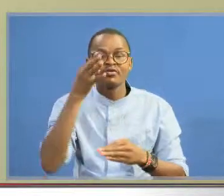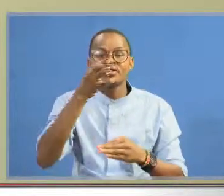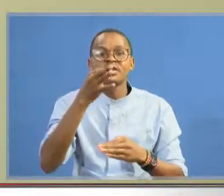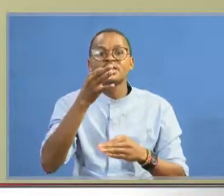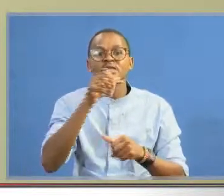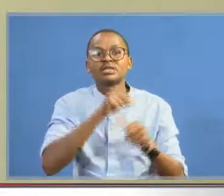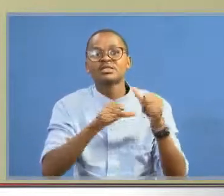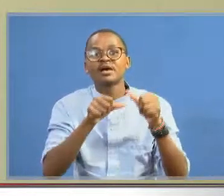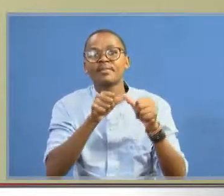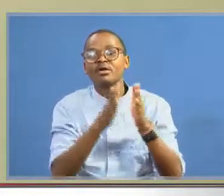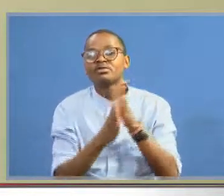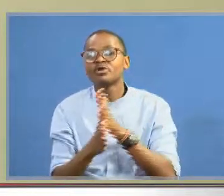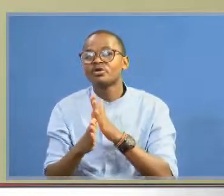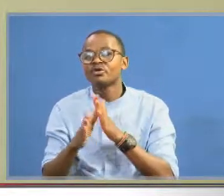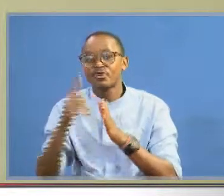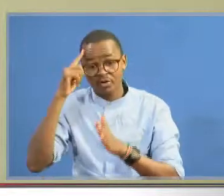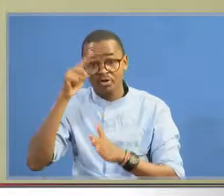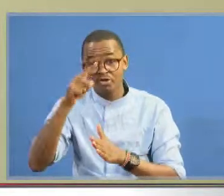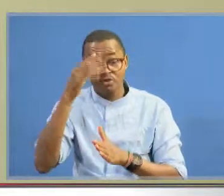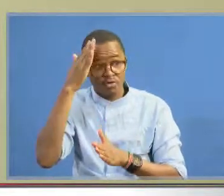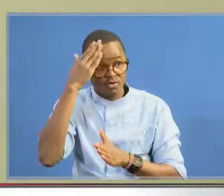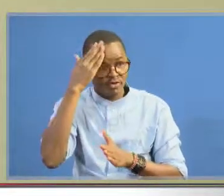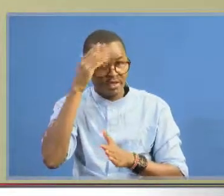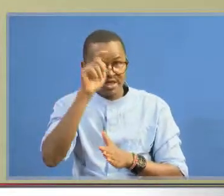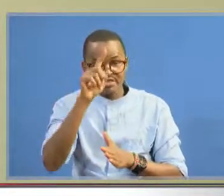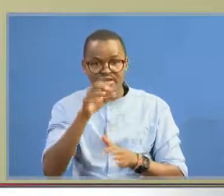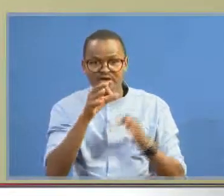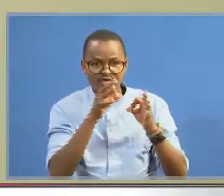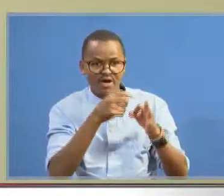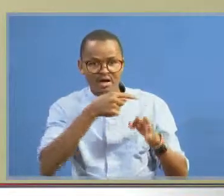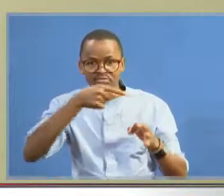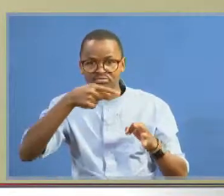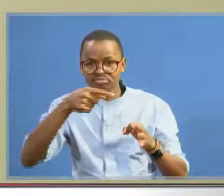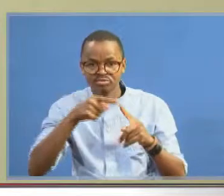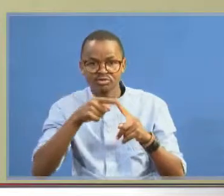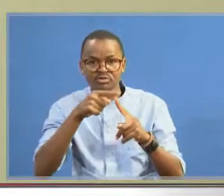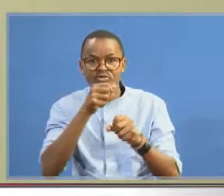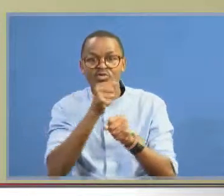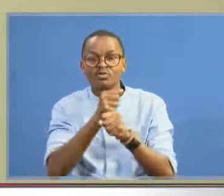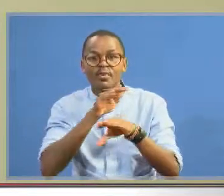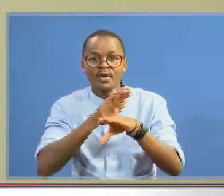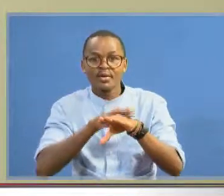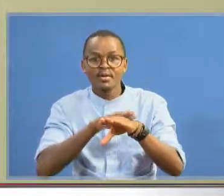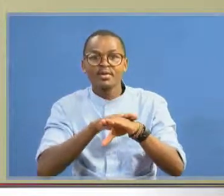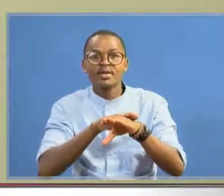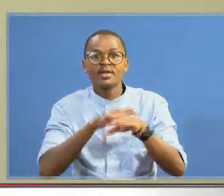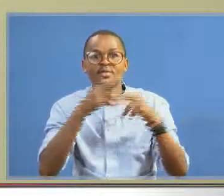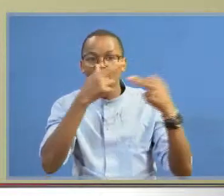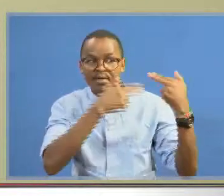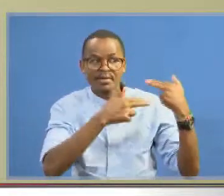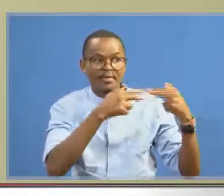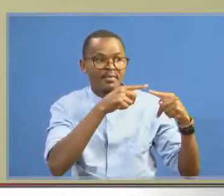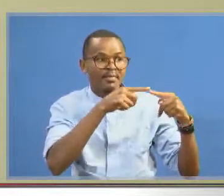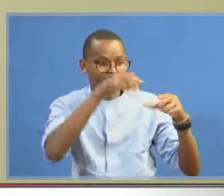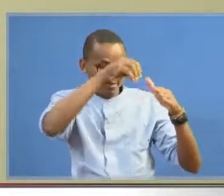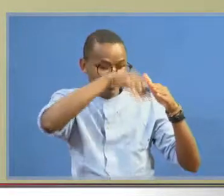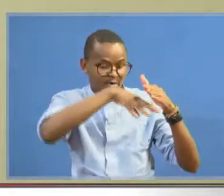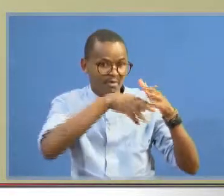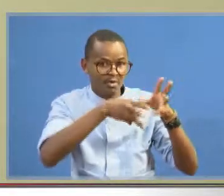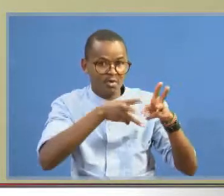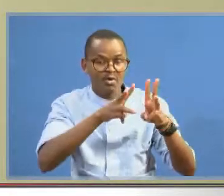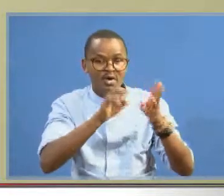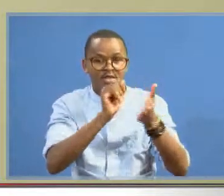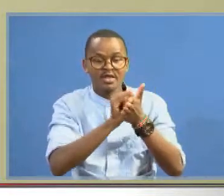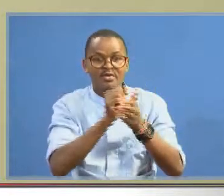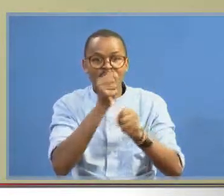urbanization, all of you know. And therefore, if you have got to make the right history, if you have got to put in mechanisms that